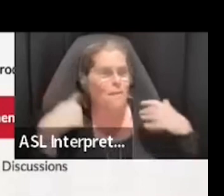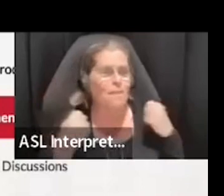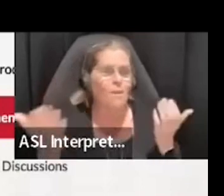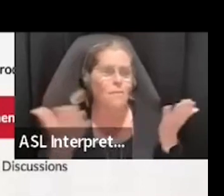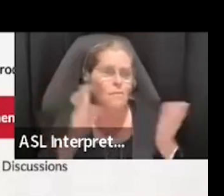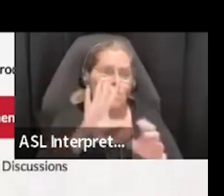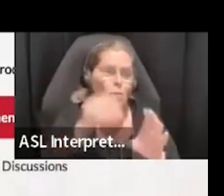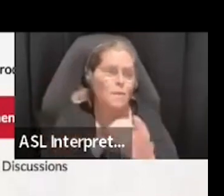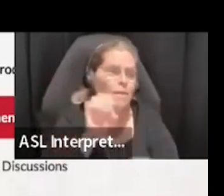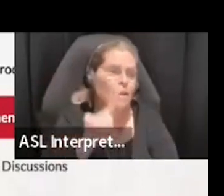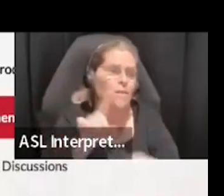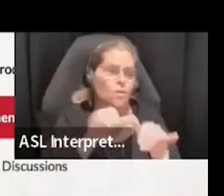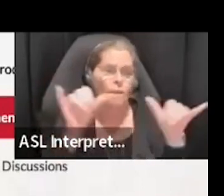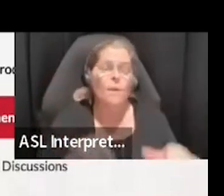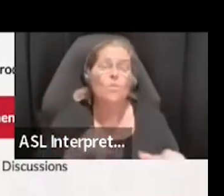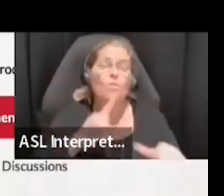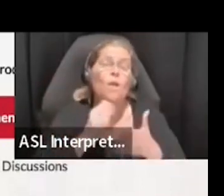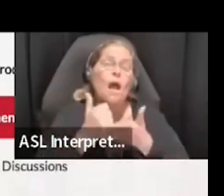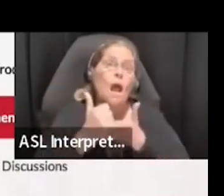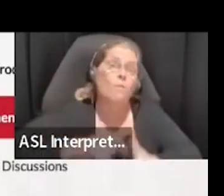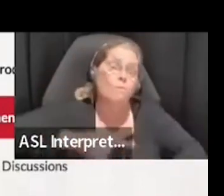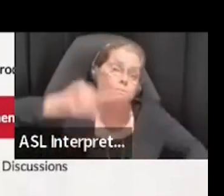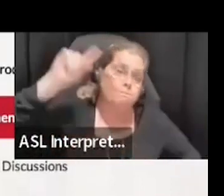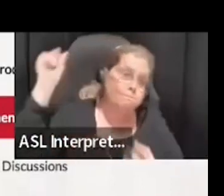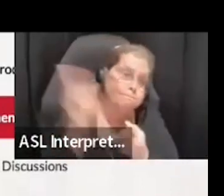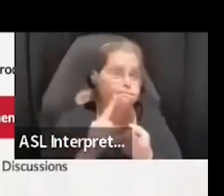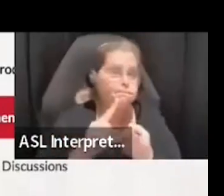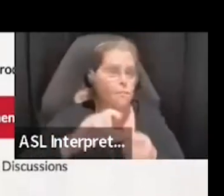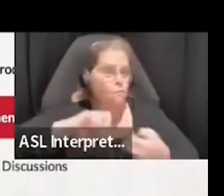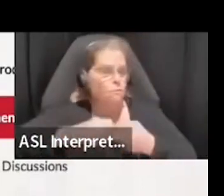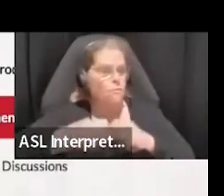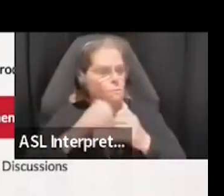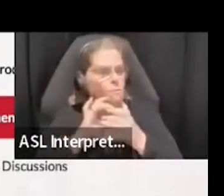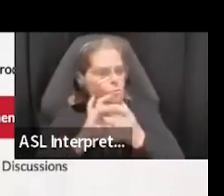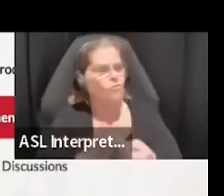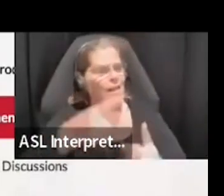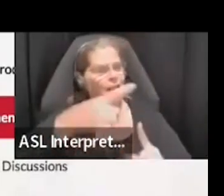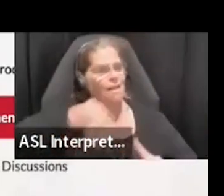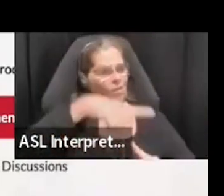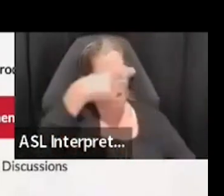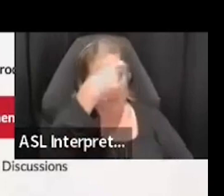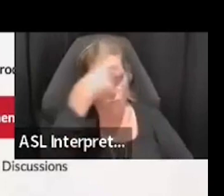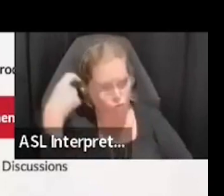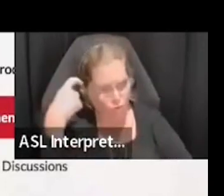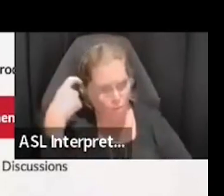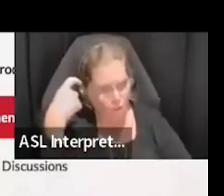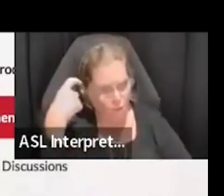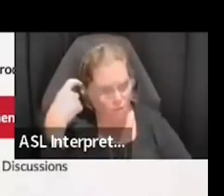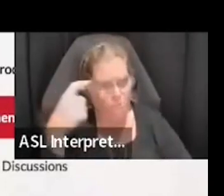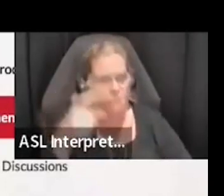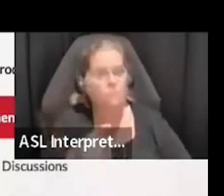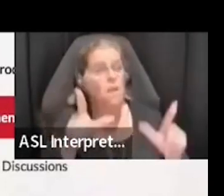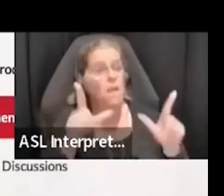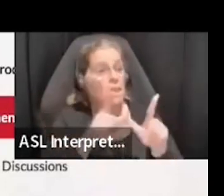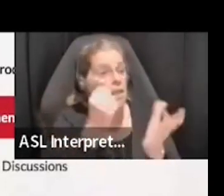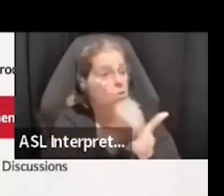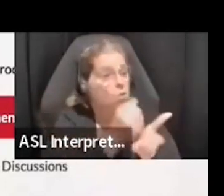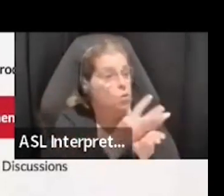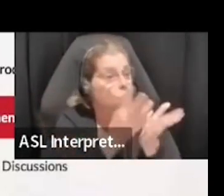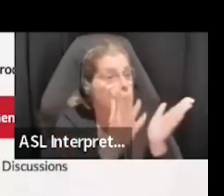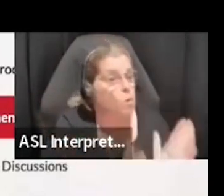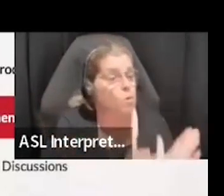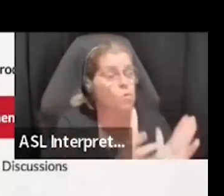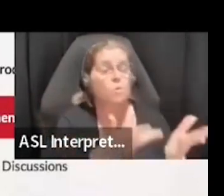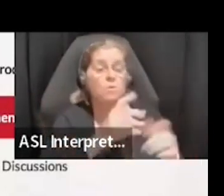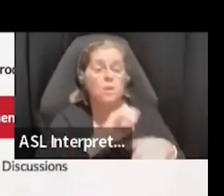education system could help alleviate the problems associated with trauma. Licensed social workers could organize social